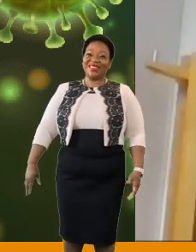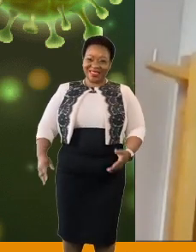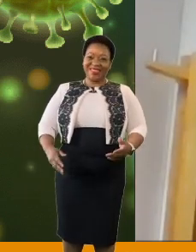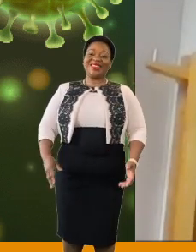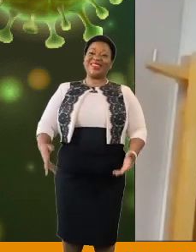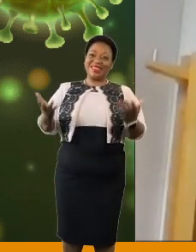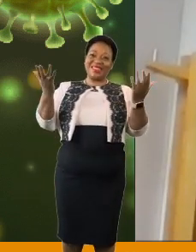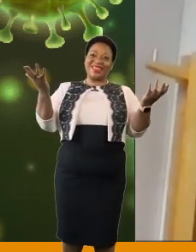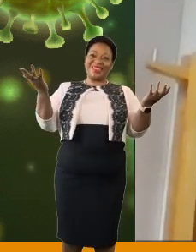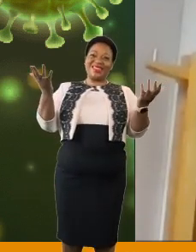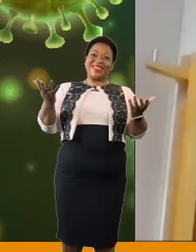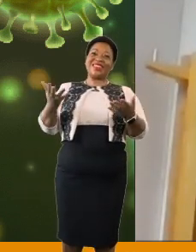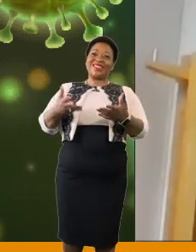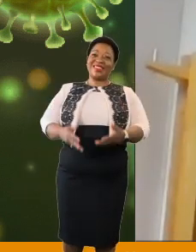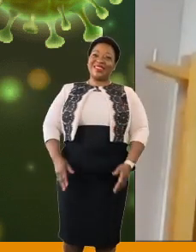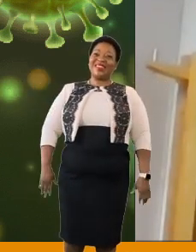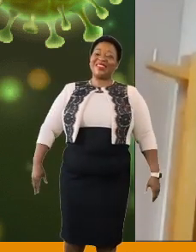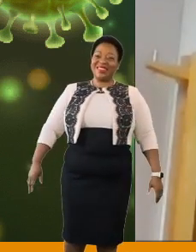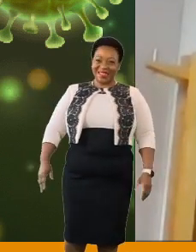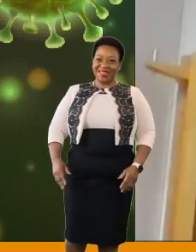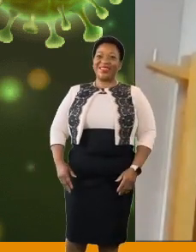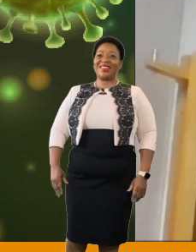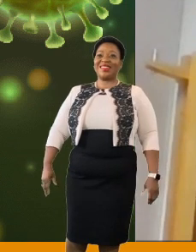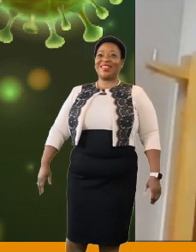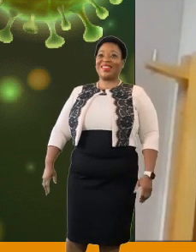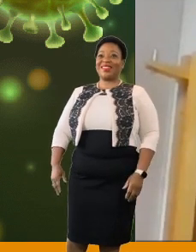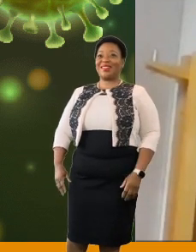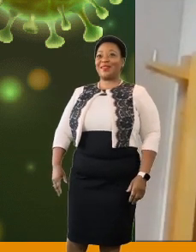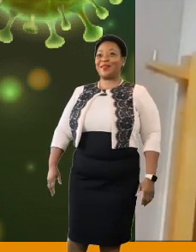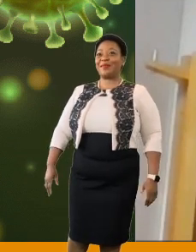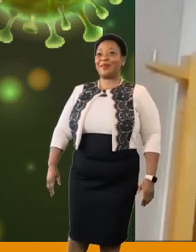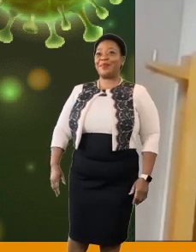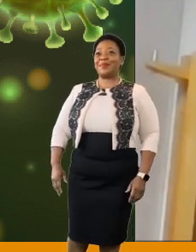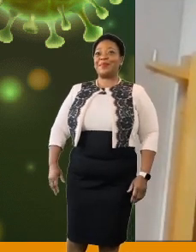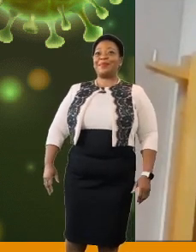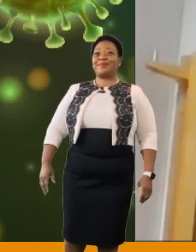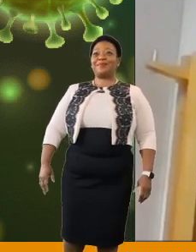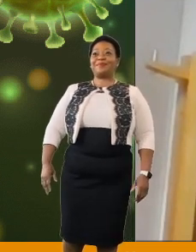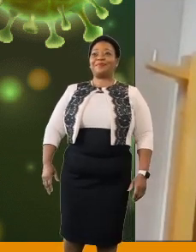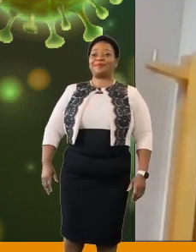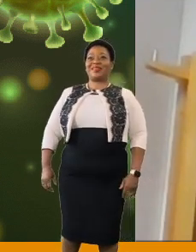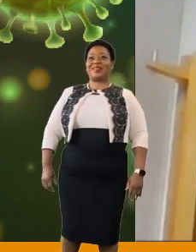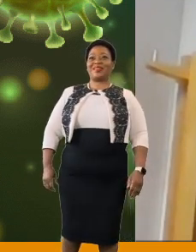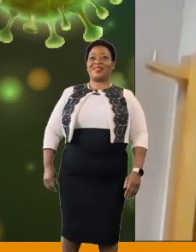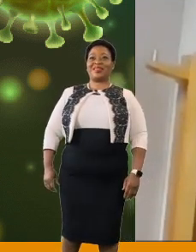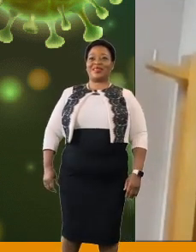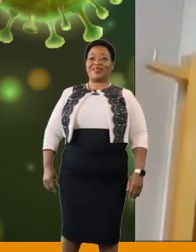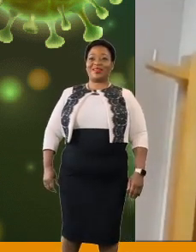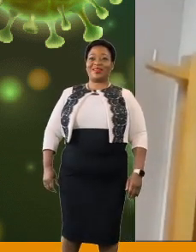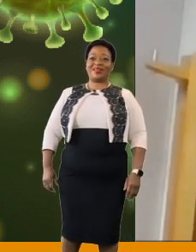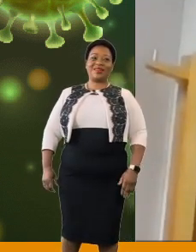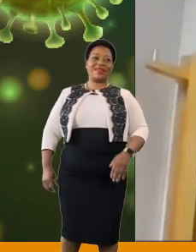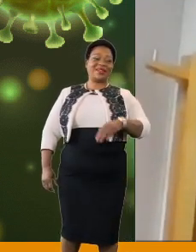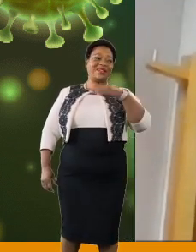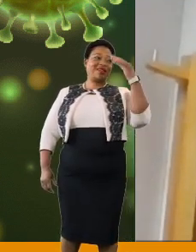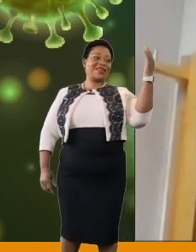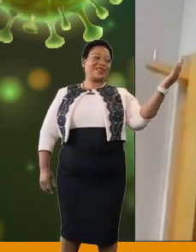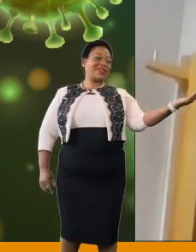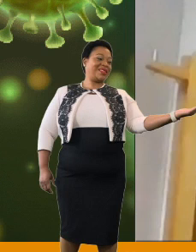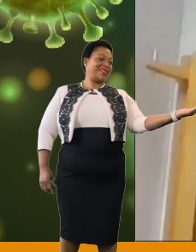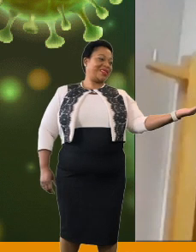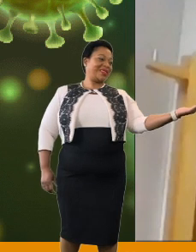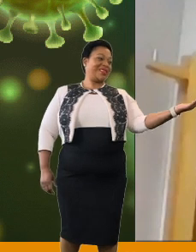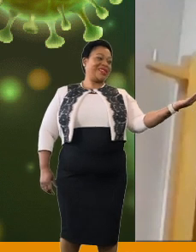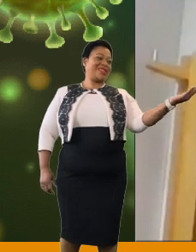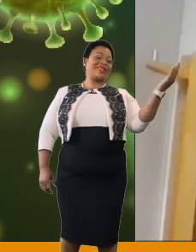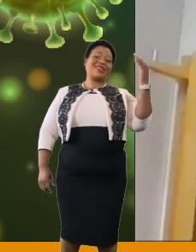were sort of in a step of putting it into an IT solution, a work-based solution. So therefore, we